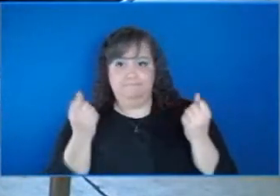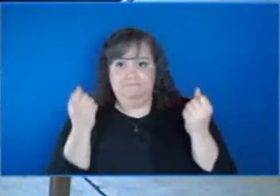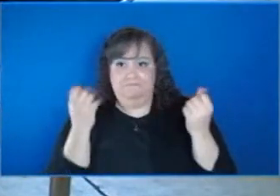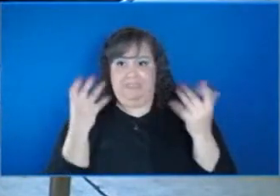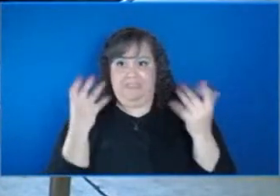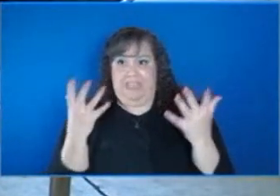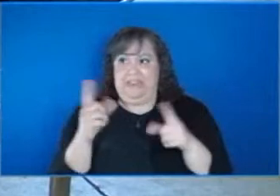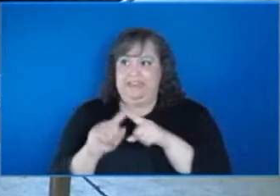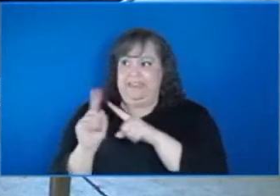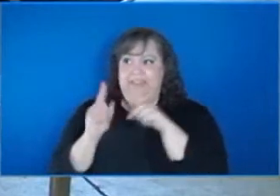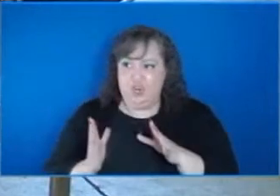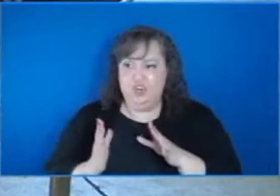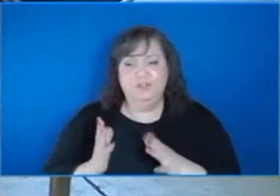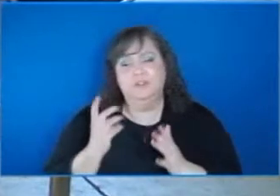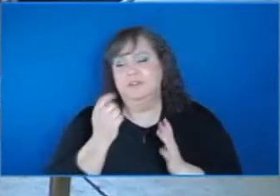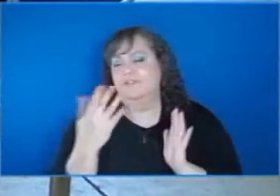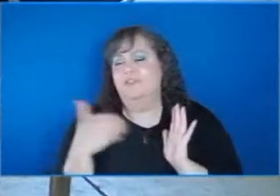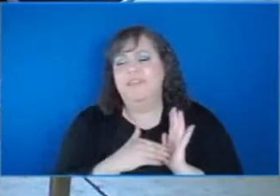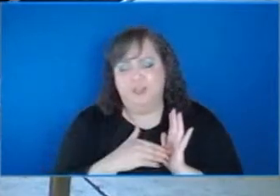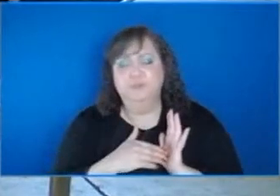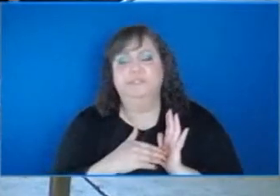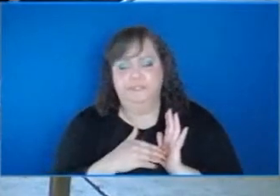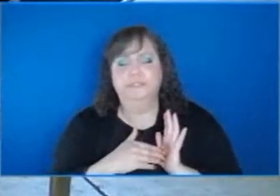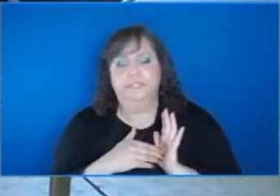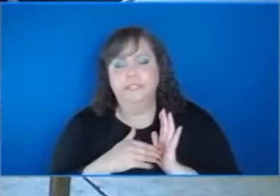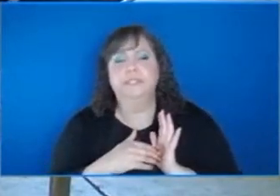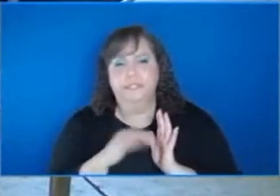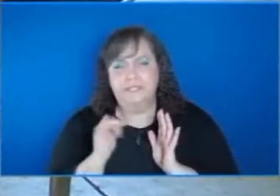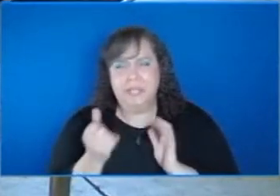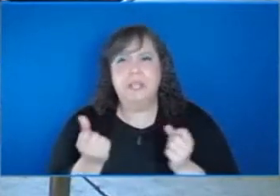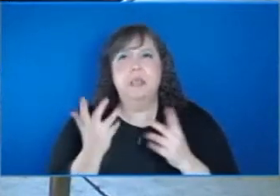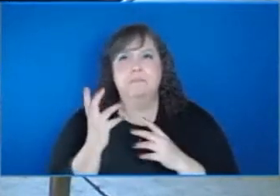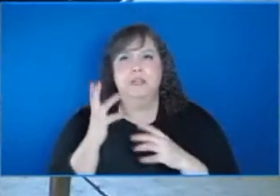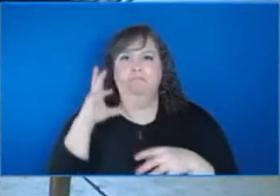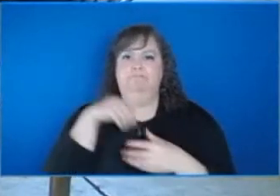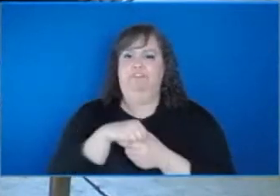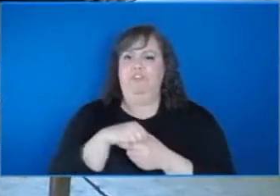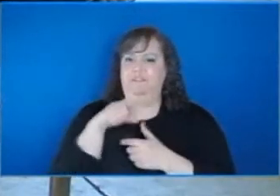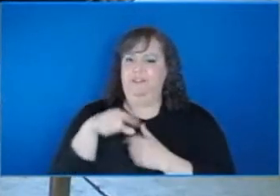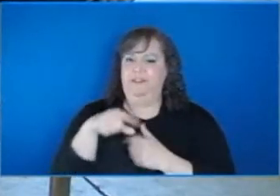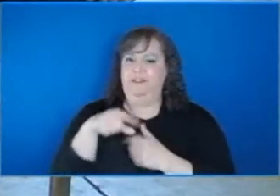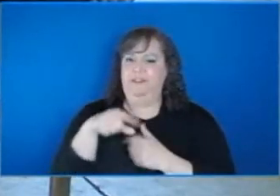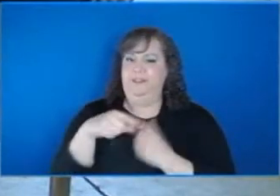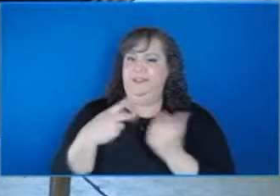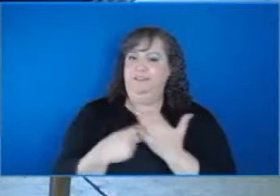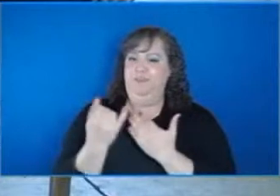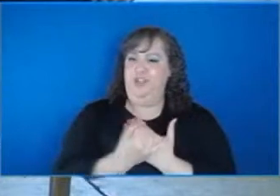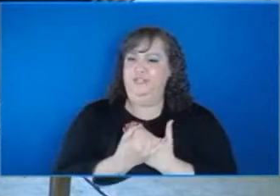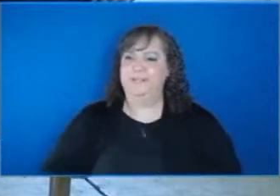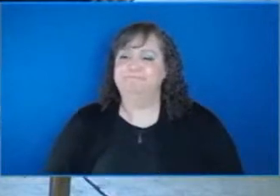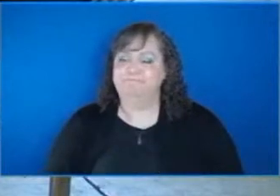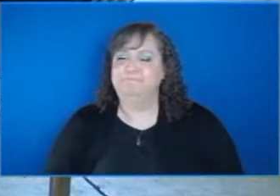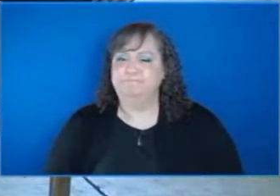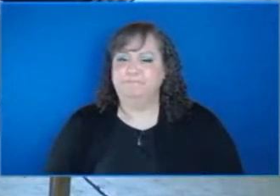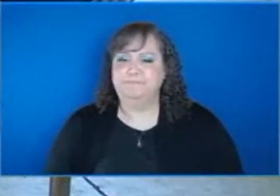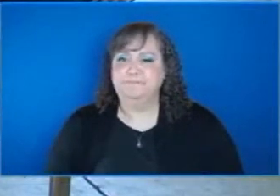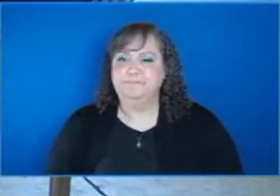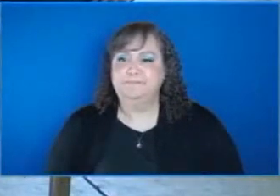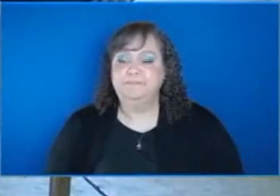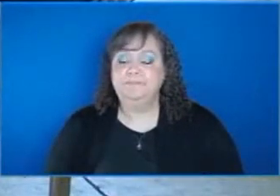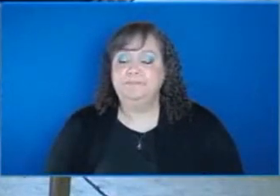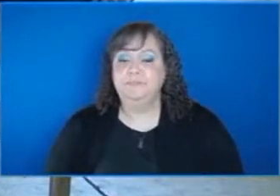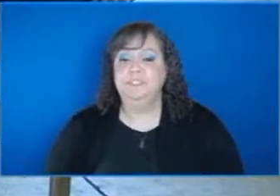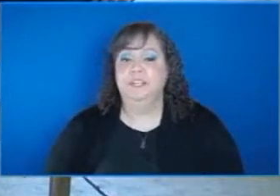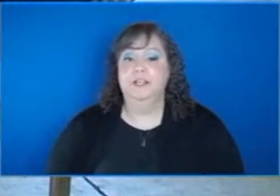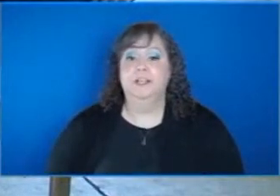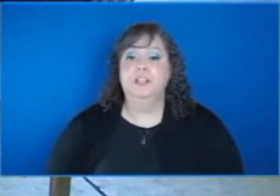really thousands is going to be the right order of magnitude to get there. Okay. So earlier, Lisa, you talked a